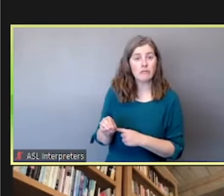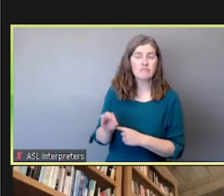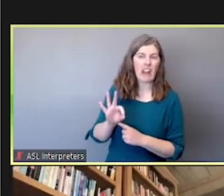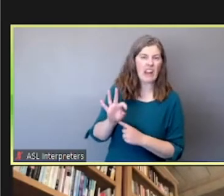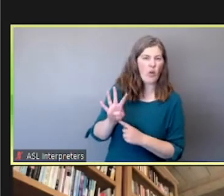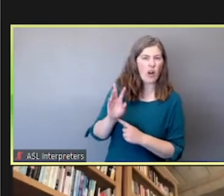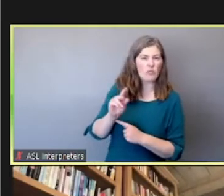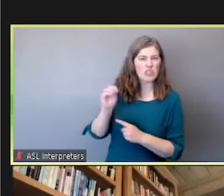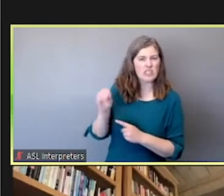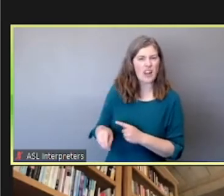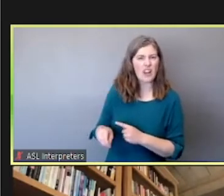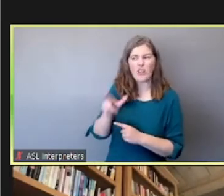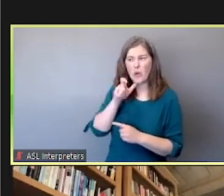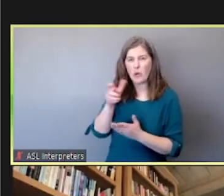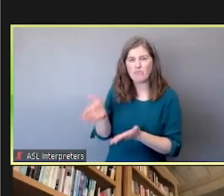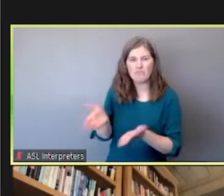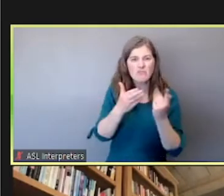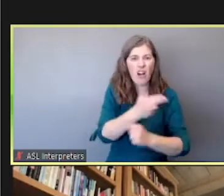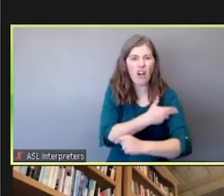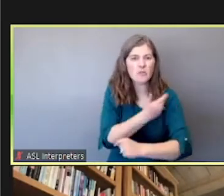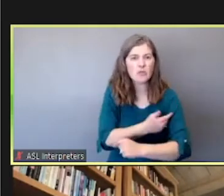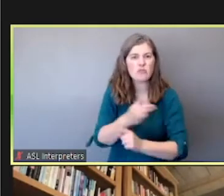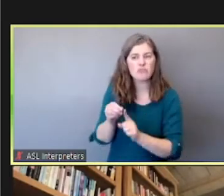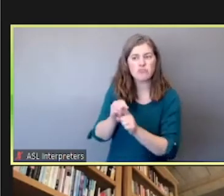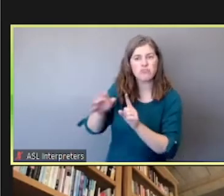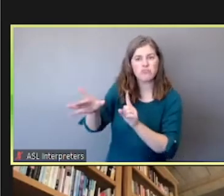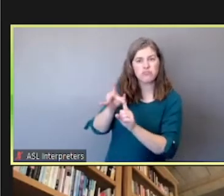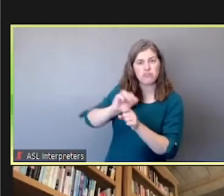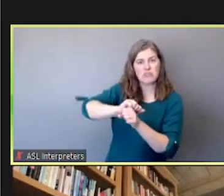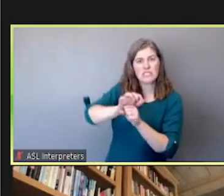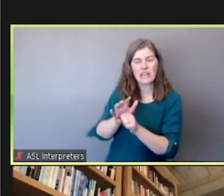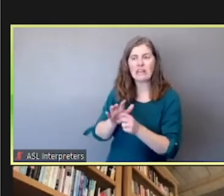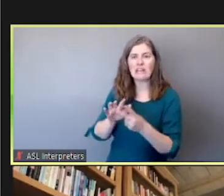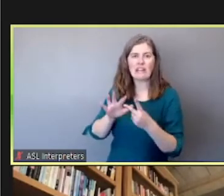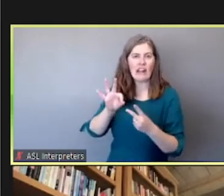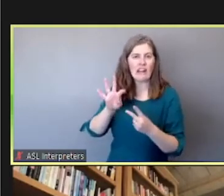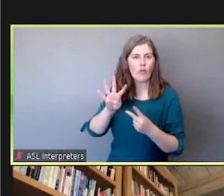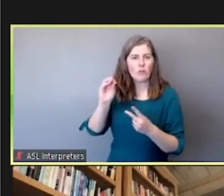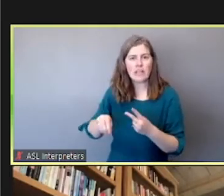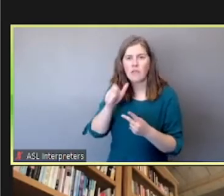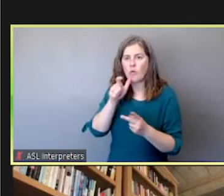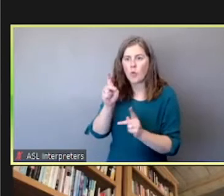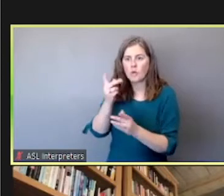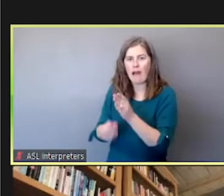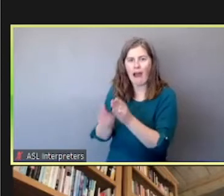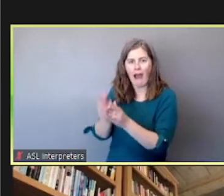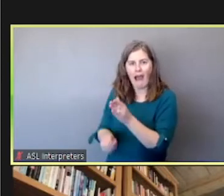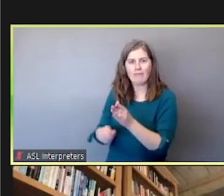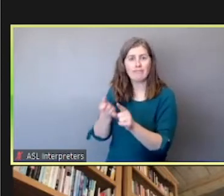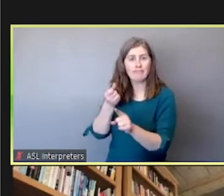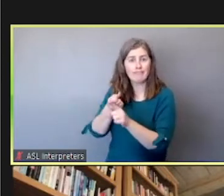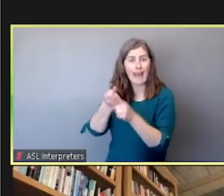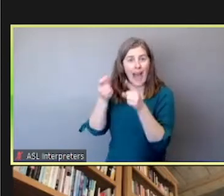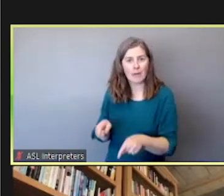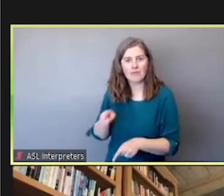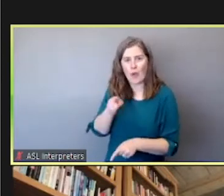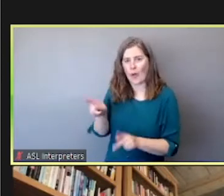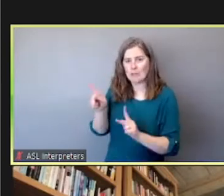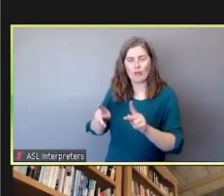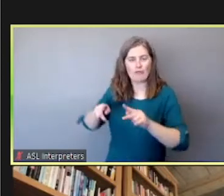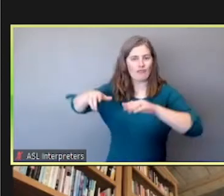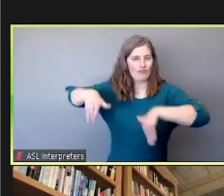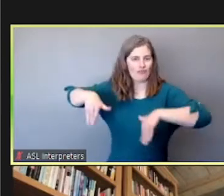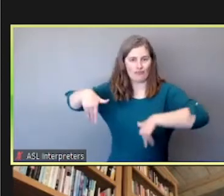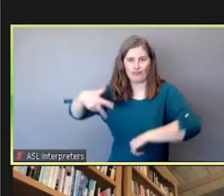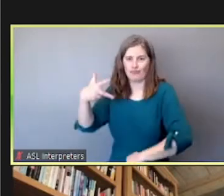of hospitalizations, 98% of deaths from the beginning are occurring in